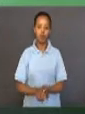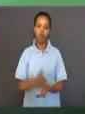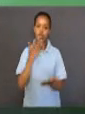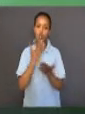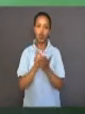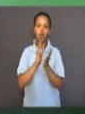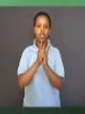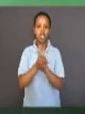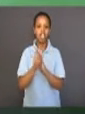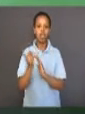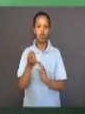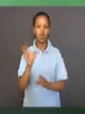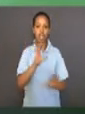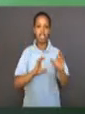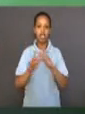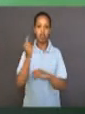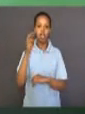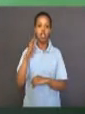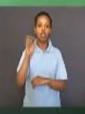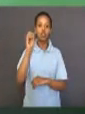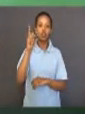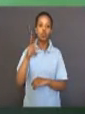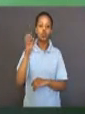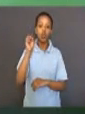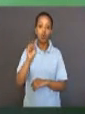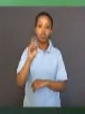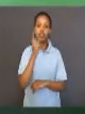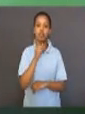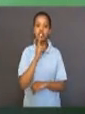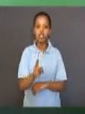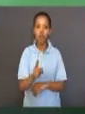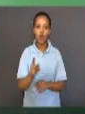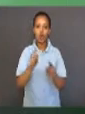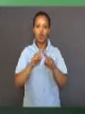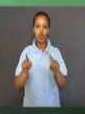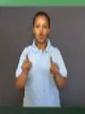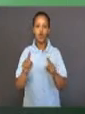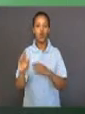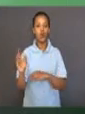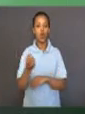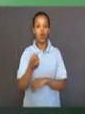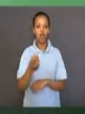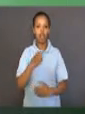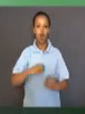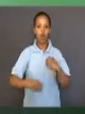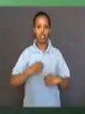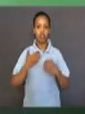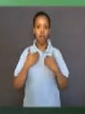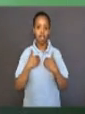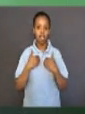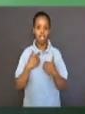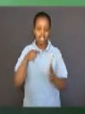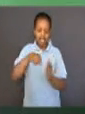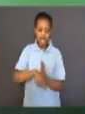good example of a chemoautotroph is a special type of organism that